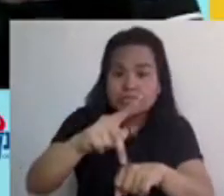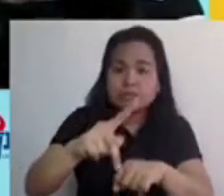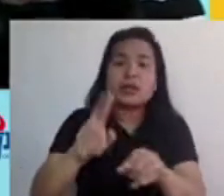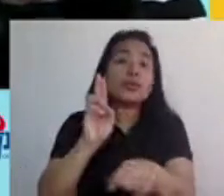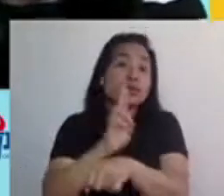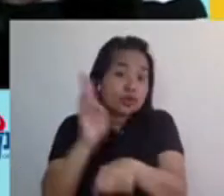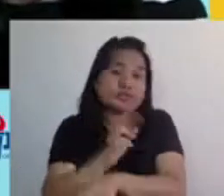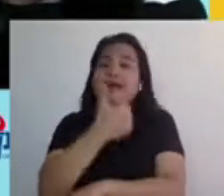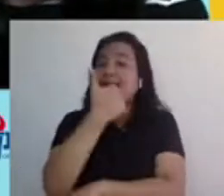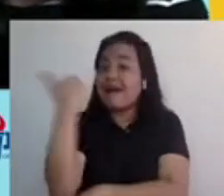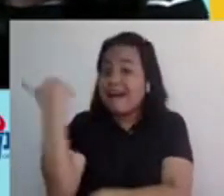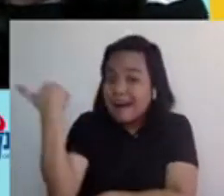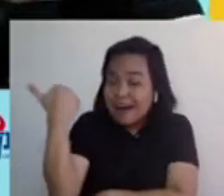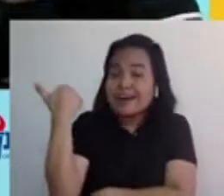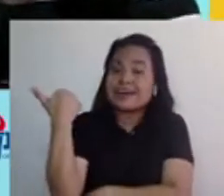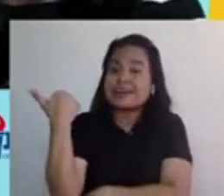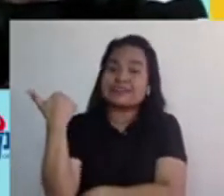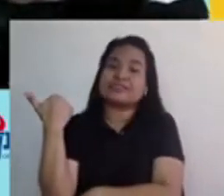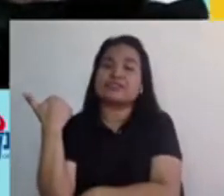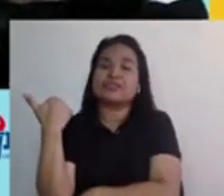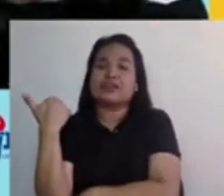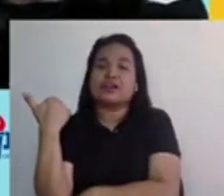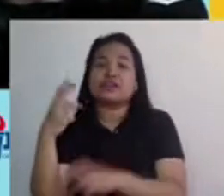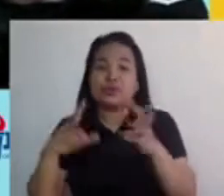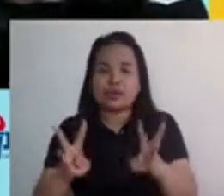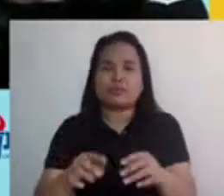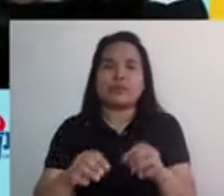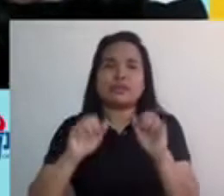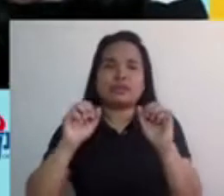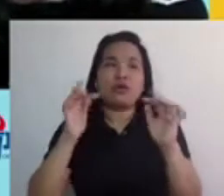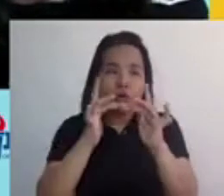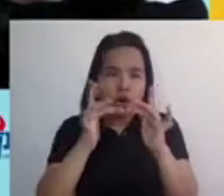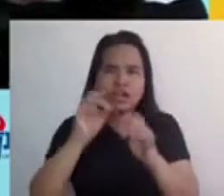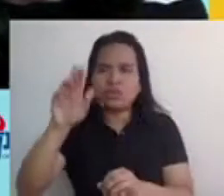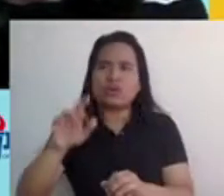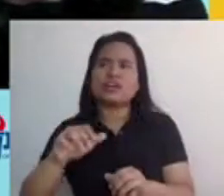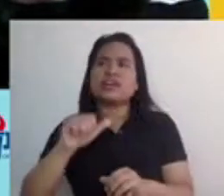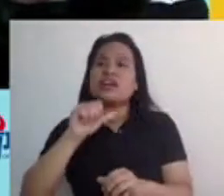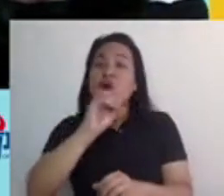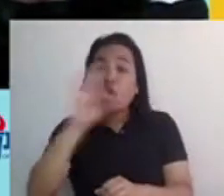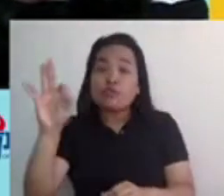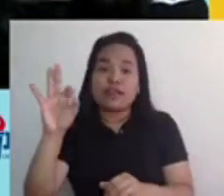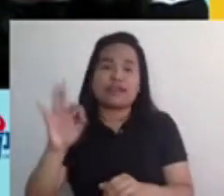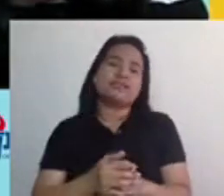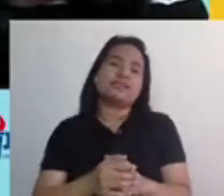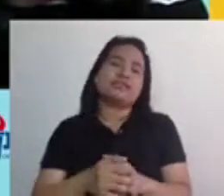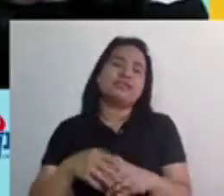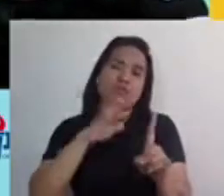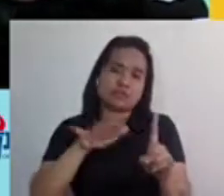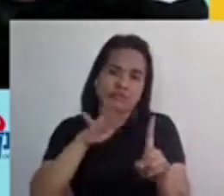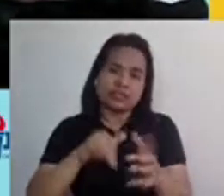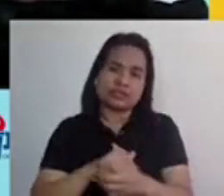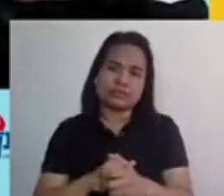whether it's synchronous, asynchronous, or LAQ session. What's important when we do classroom observation is that we prioritize the health